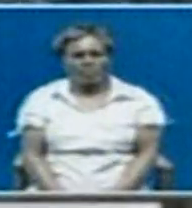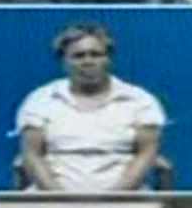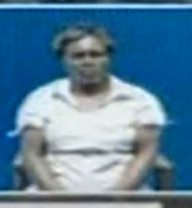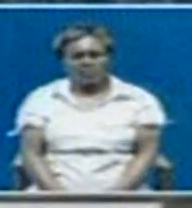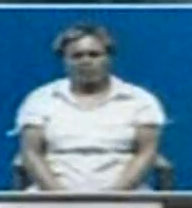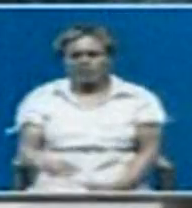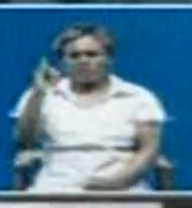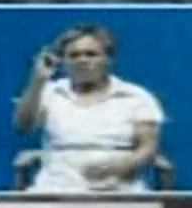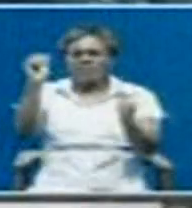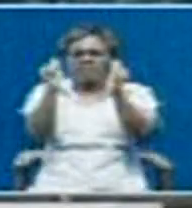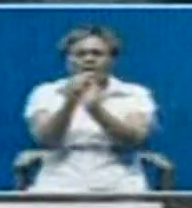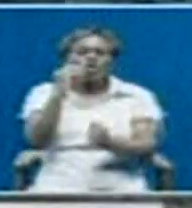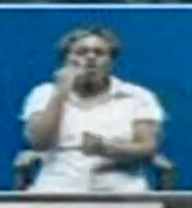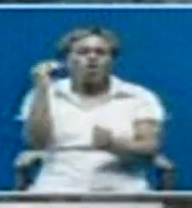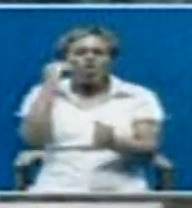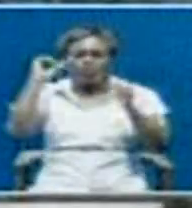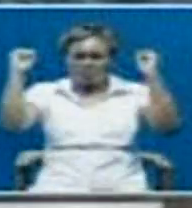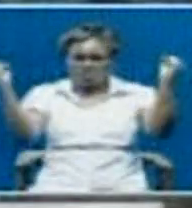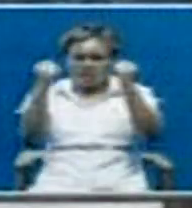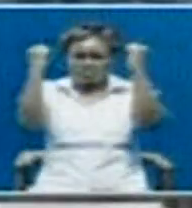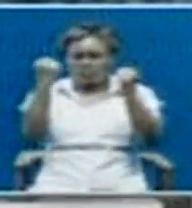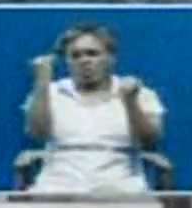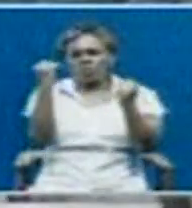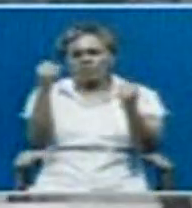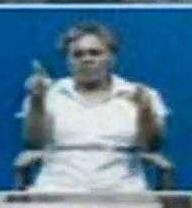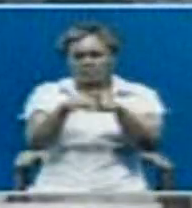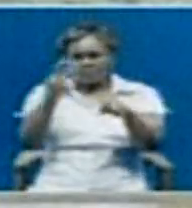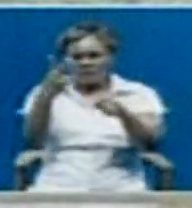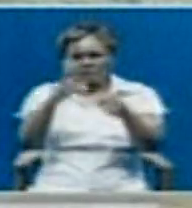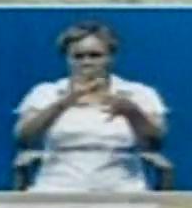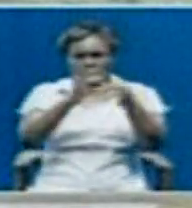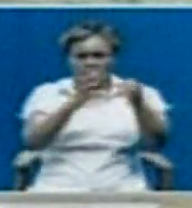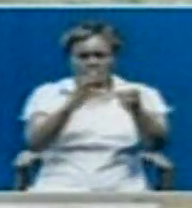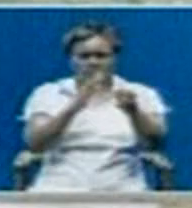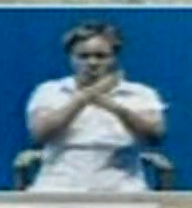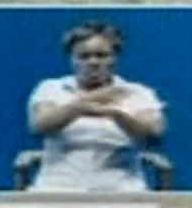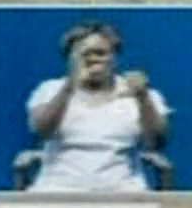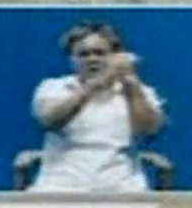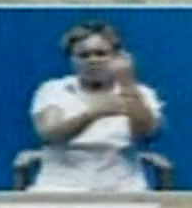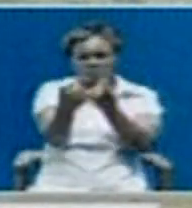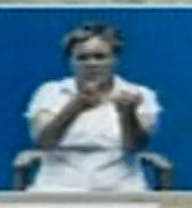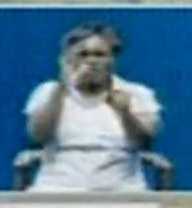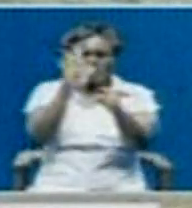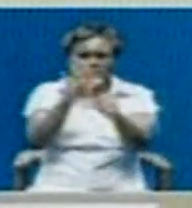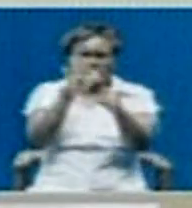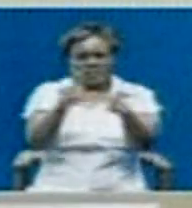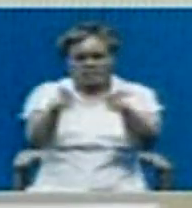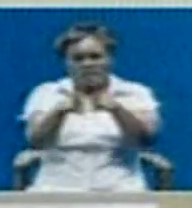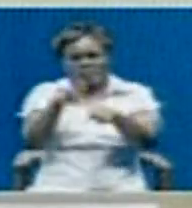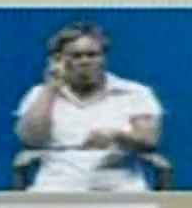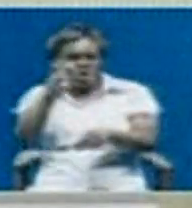With ITEN being the home of champions, the second edition of the AK Cross Country Series attracted a huge number of participants as well as spectators.